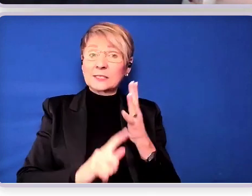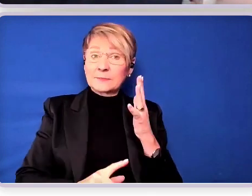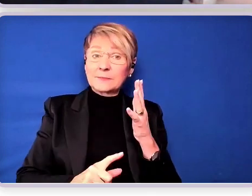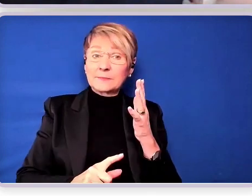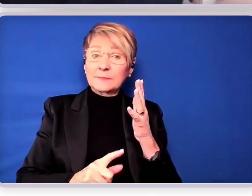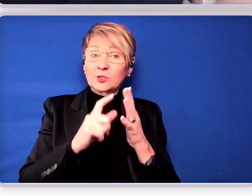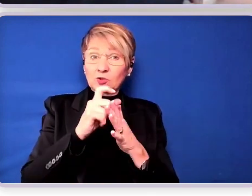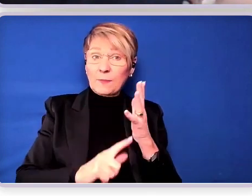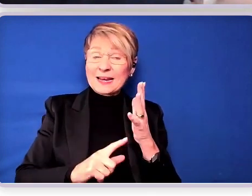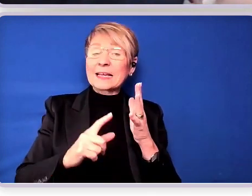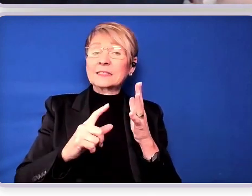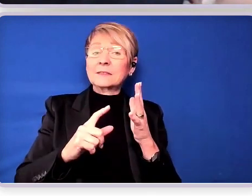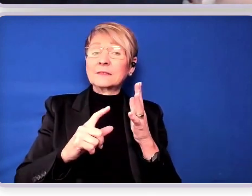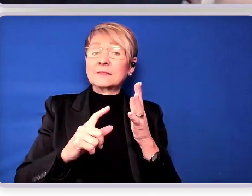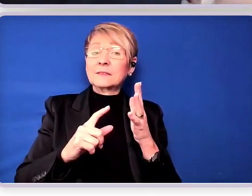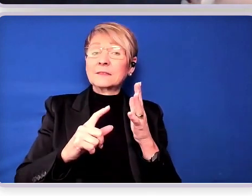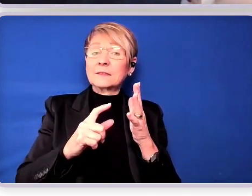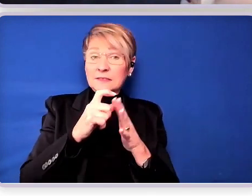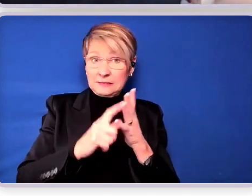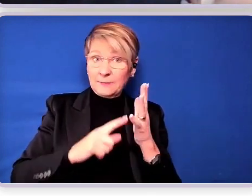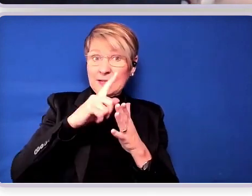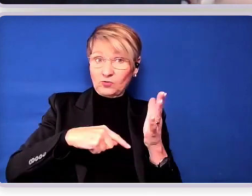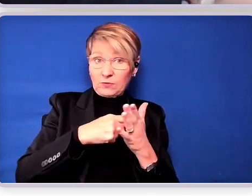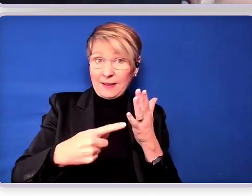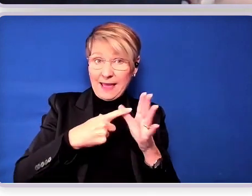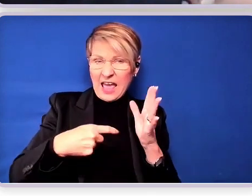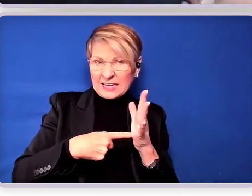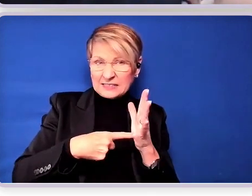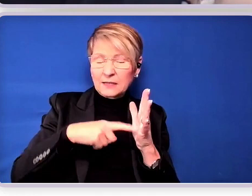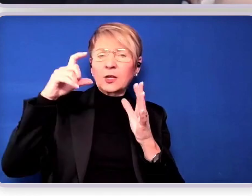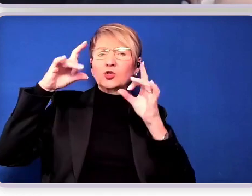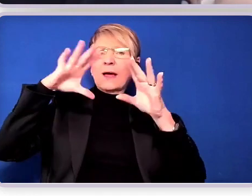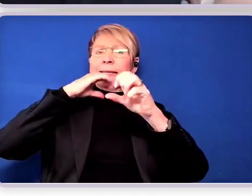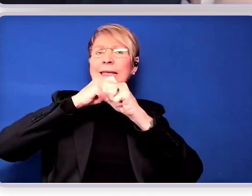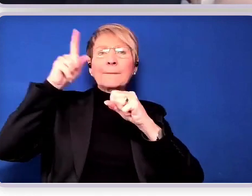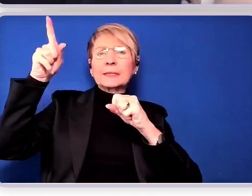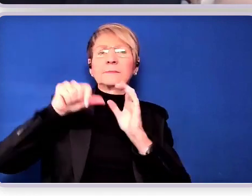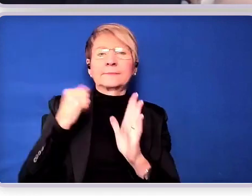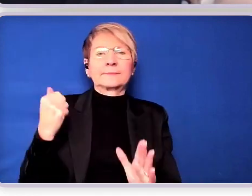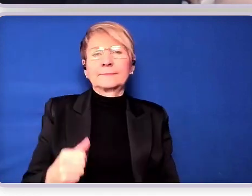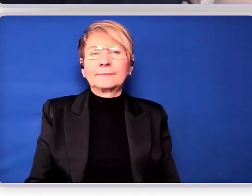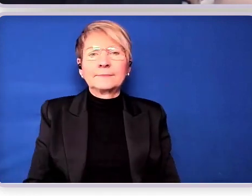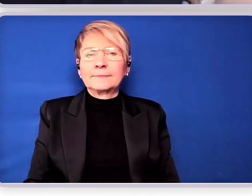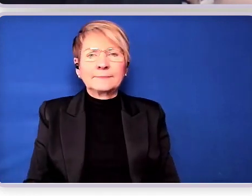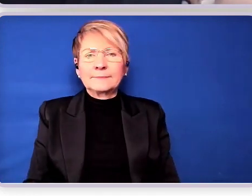federal act that covers Australia, is so hopeless that I wouldn't even use it anymore. And that